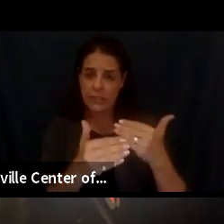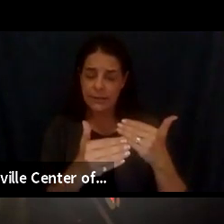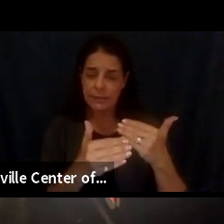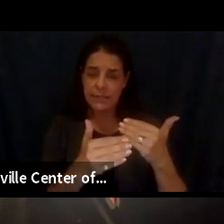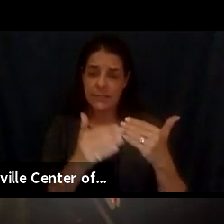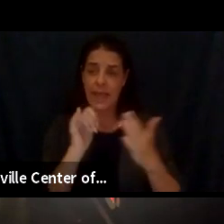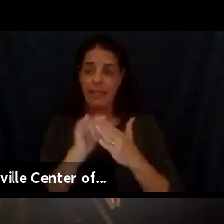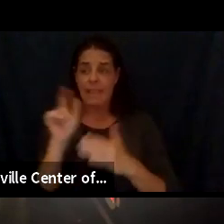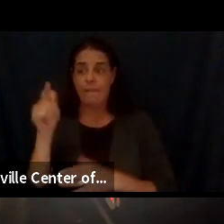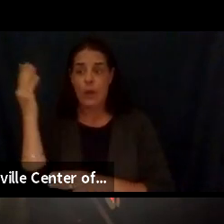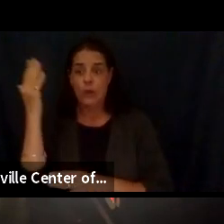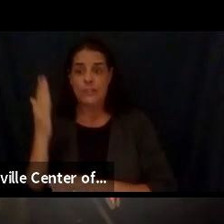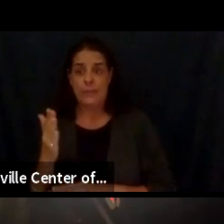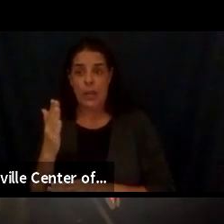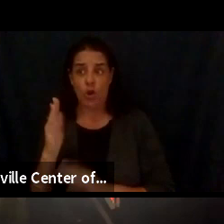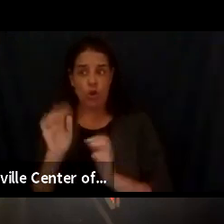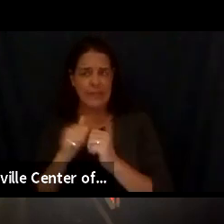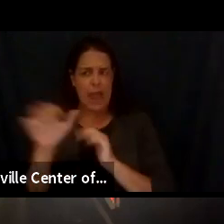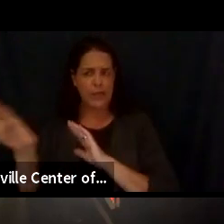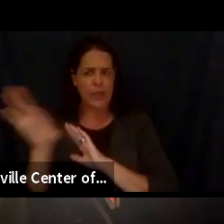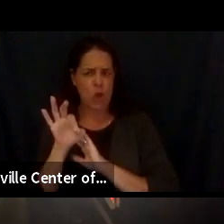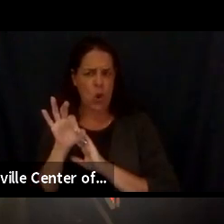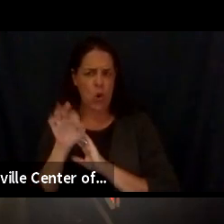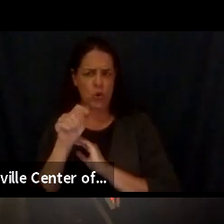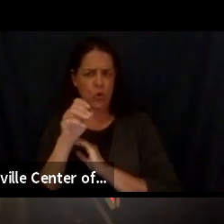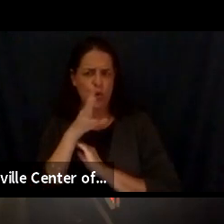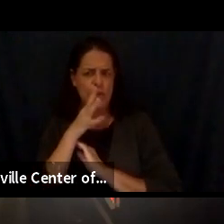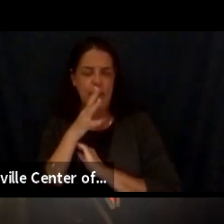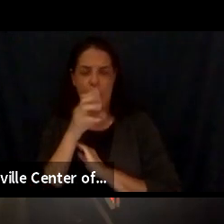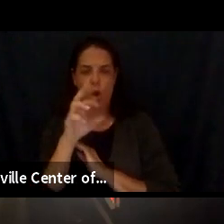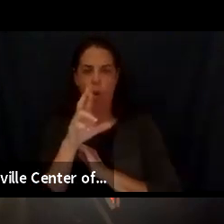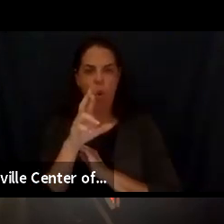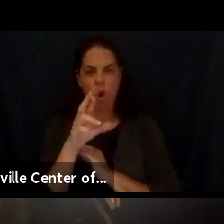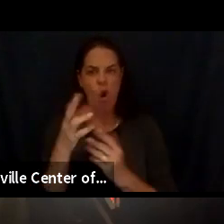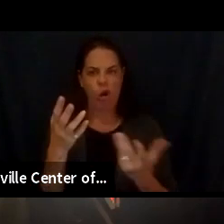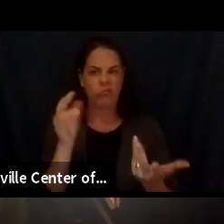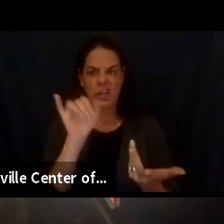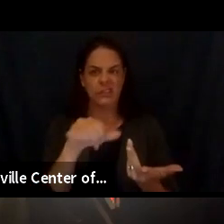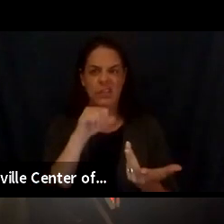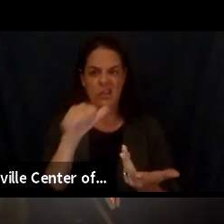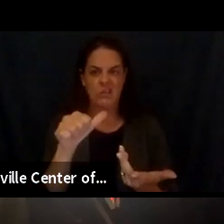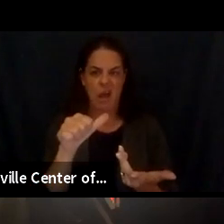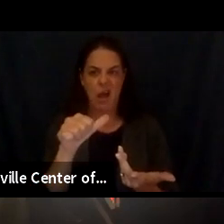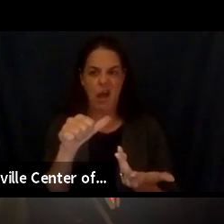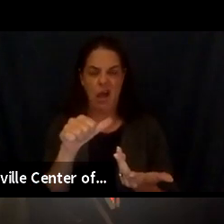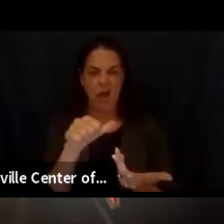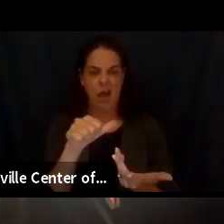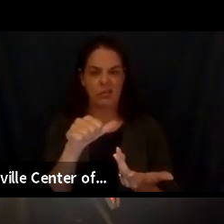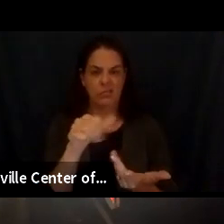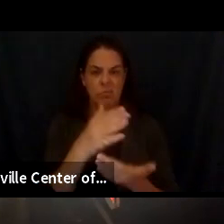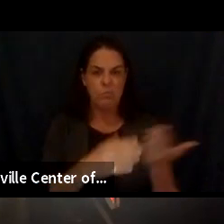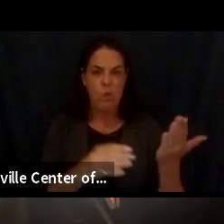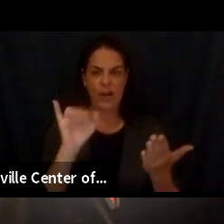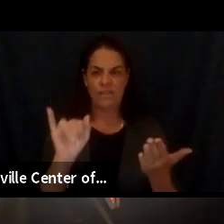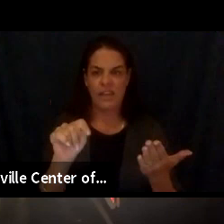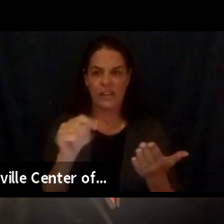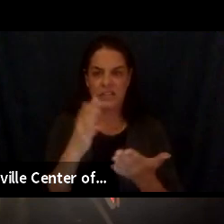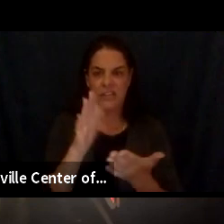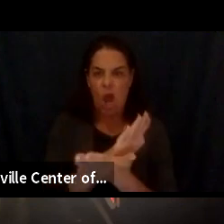speakers are chosen, or is that generally not part of these types of